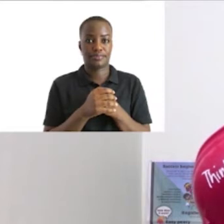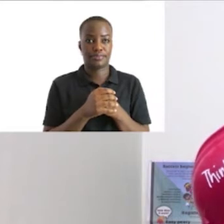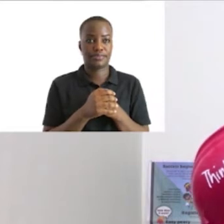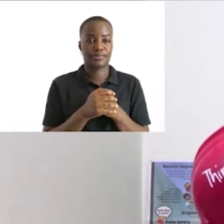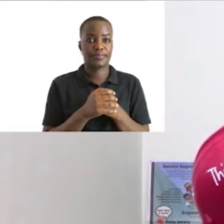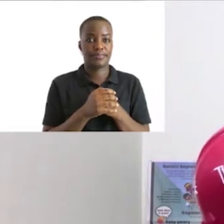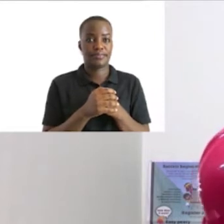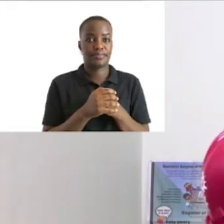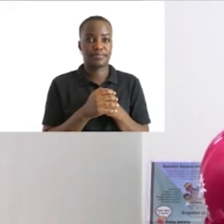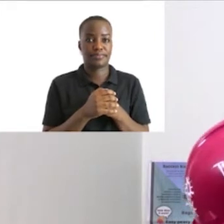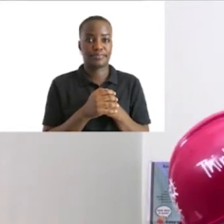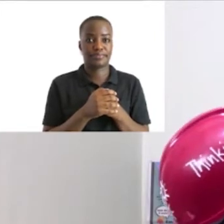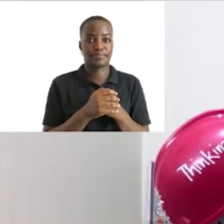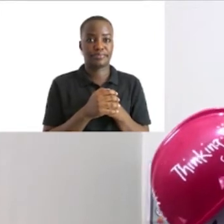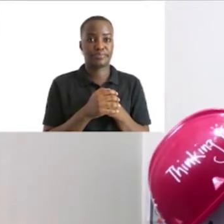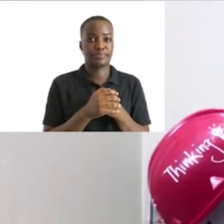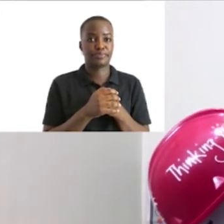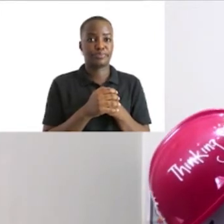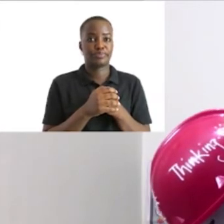bricks? Can you point to it?